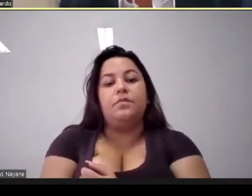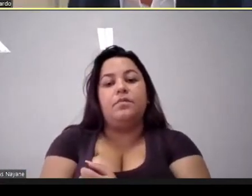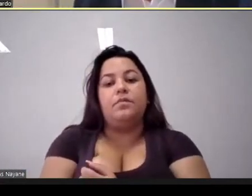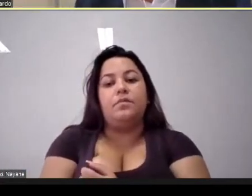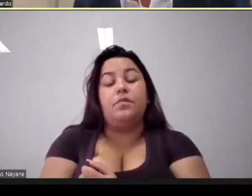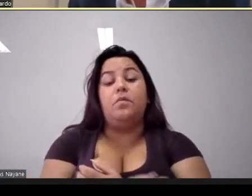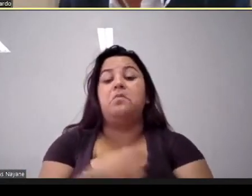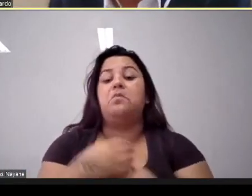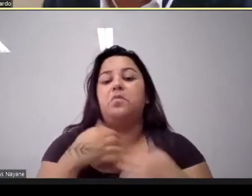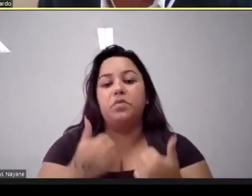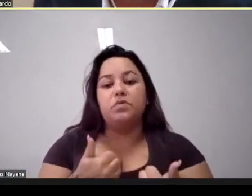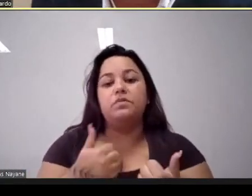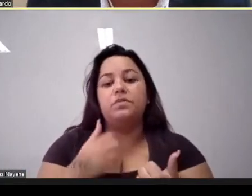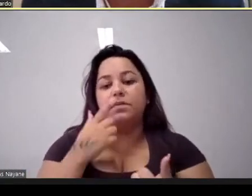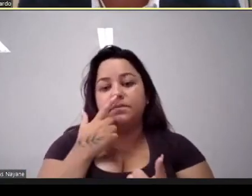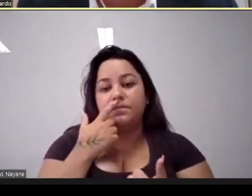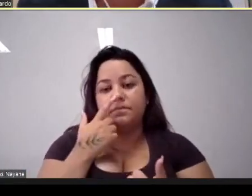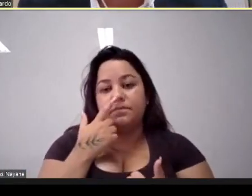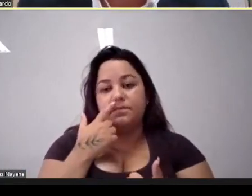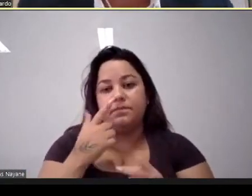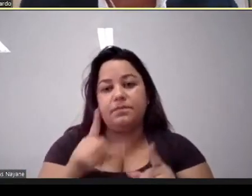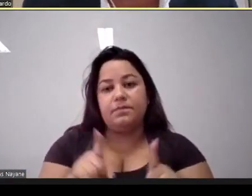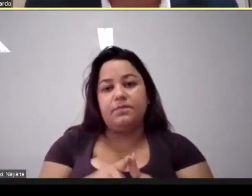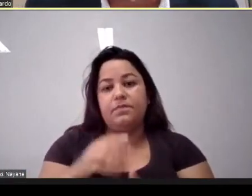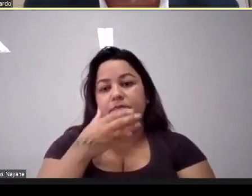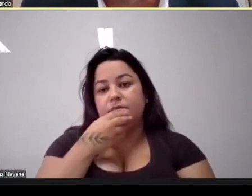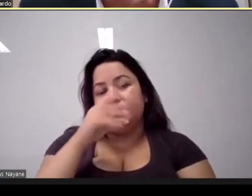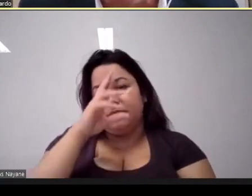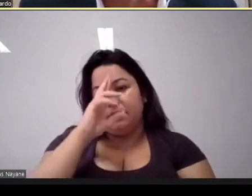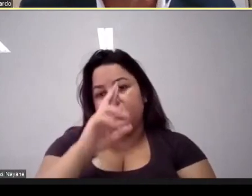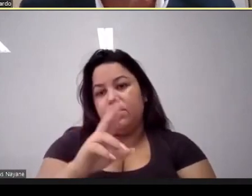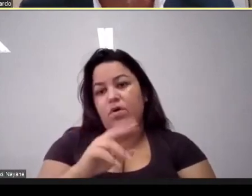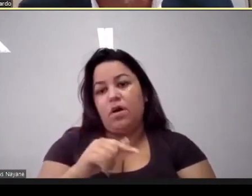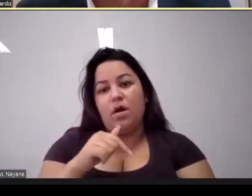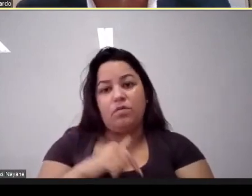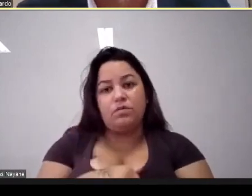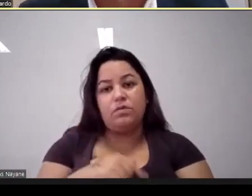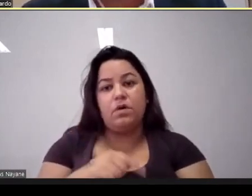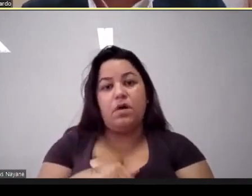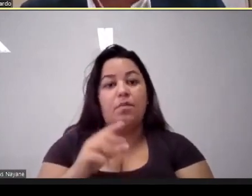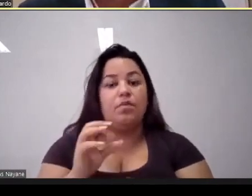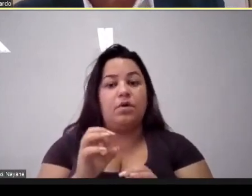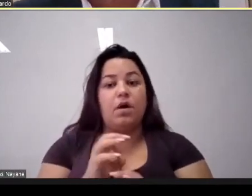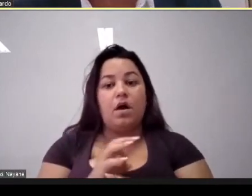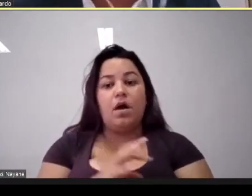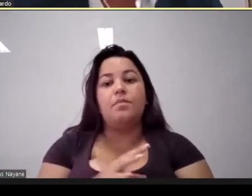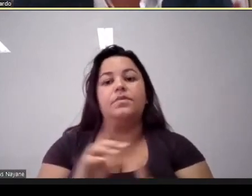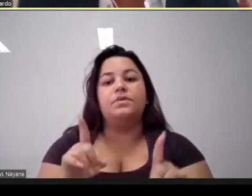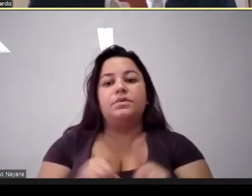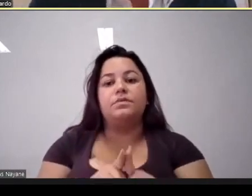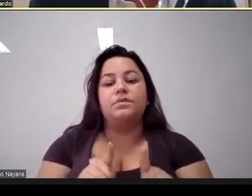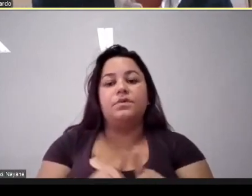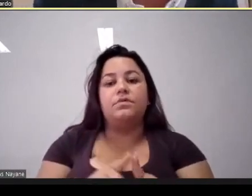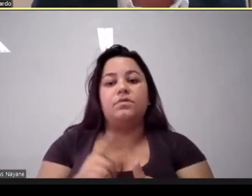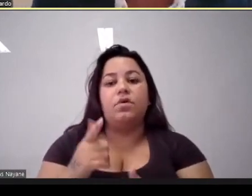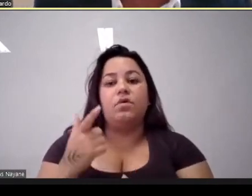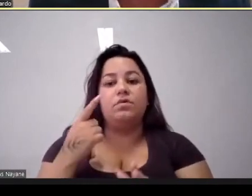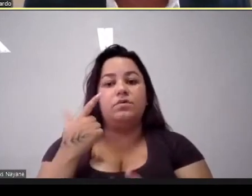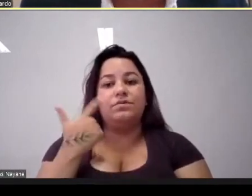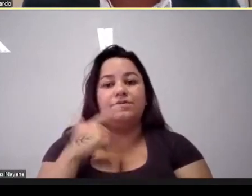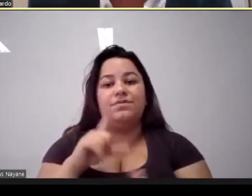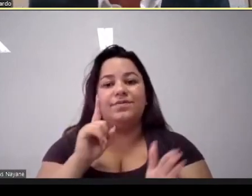Muito bom, muito bom. Bom, senhoras e senhores, a gente... Very well, very well. Thank you so much. We are a little